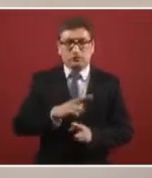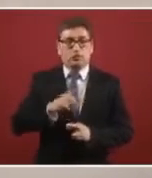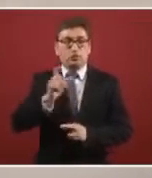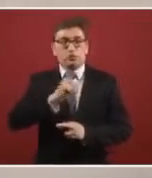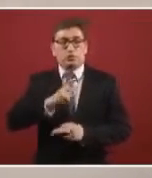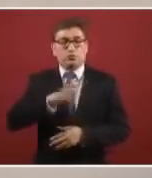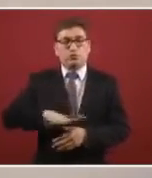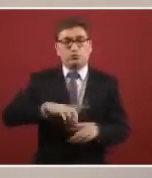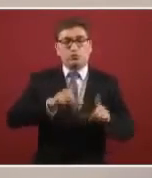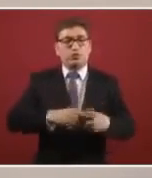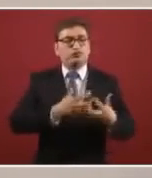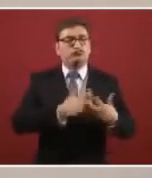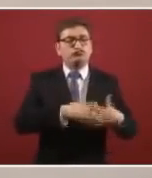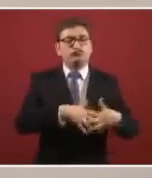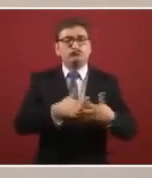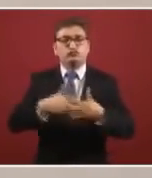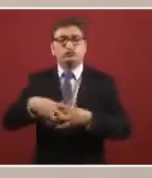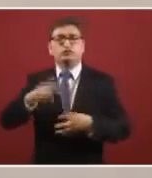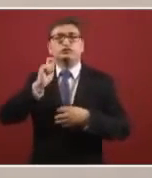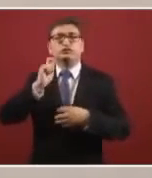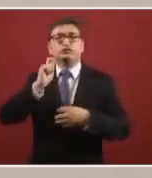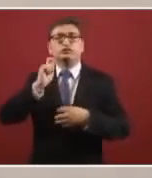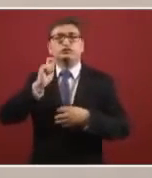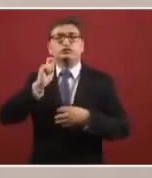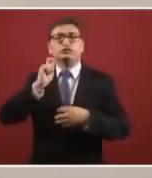Industrialize our country.